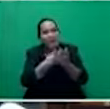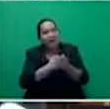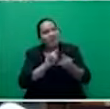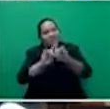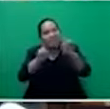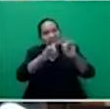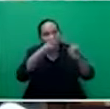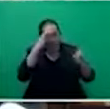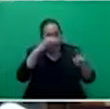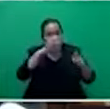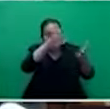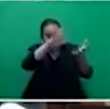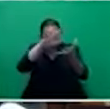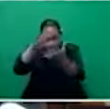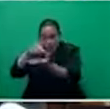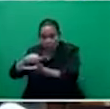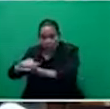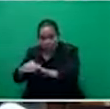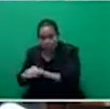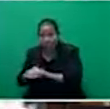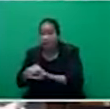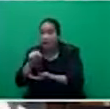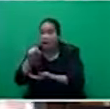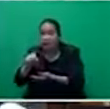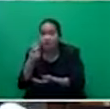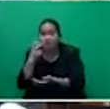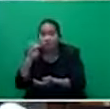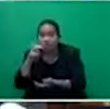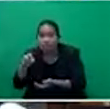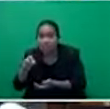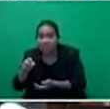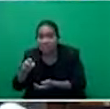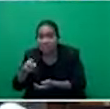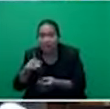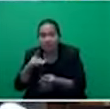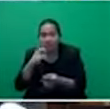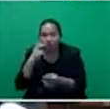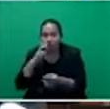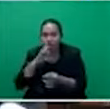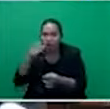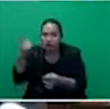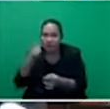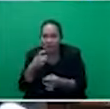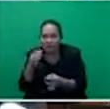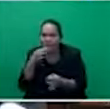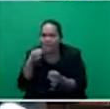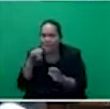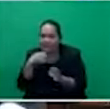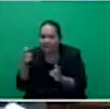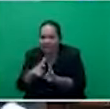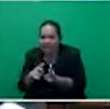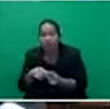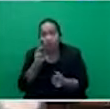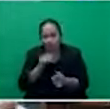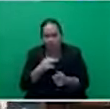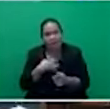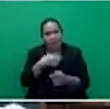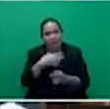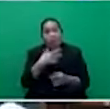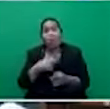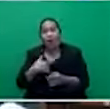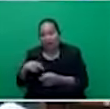knew the foreign reserves that used to come from the tourists no longer can come because the tourists are not coming. And we need foreign reserves to trade. We